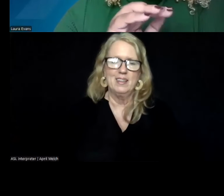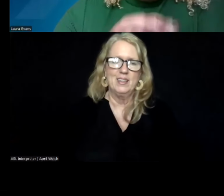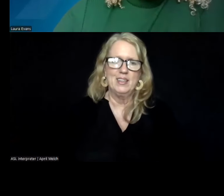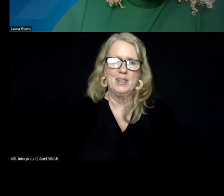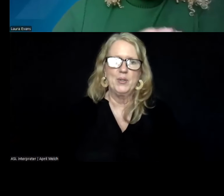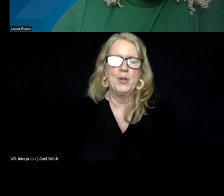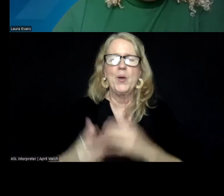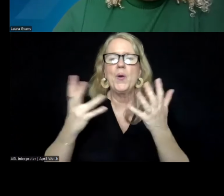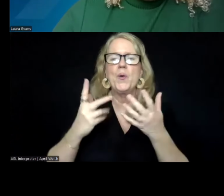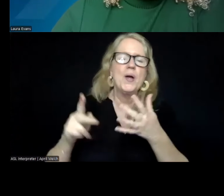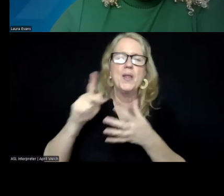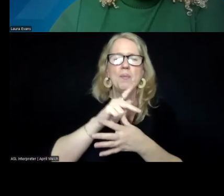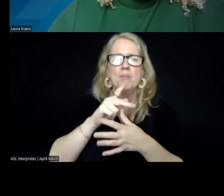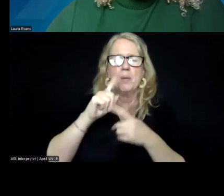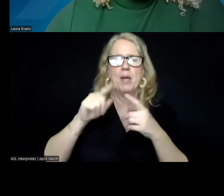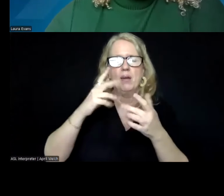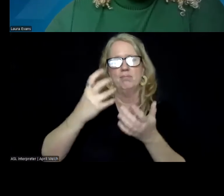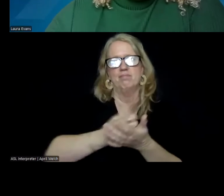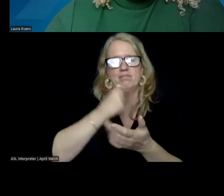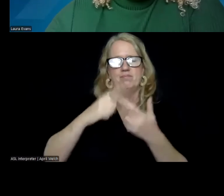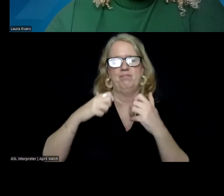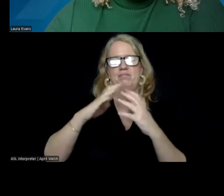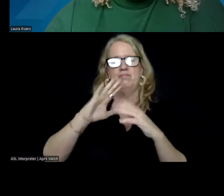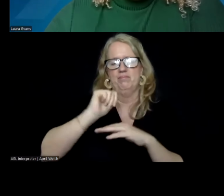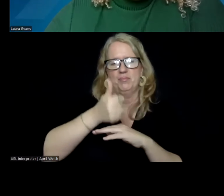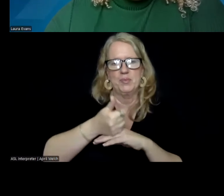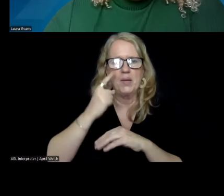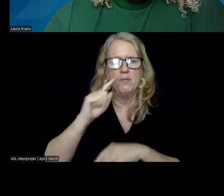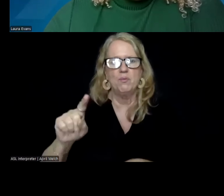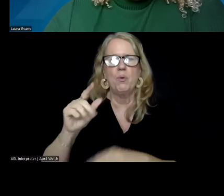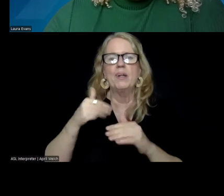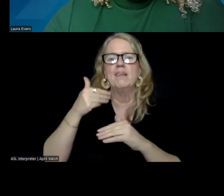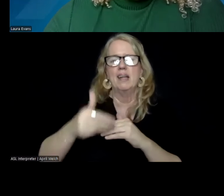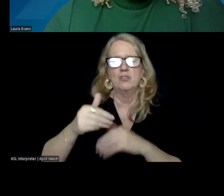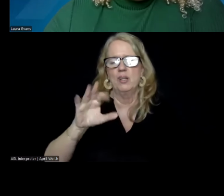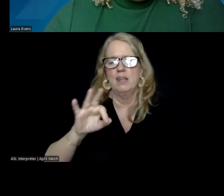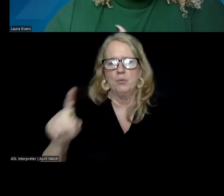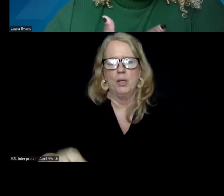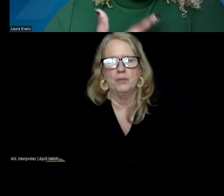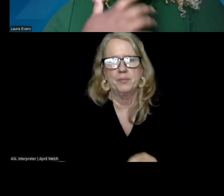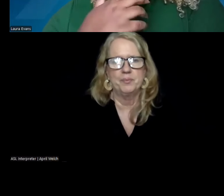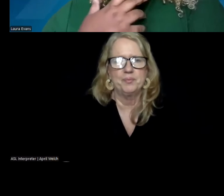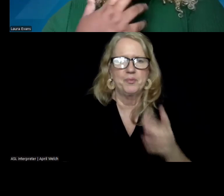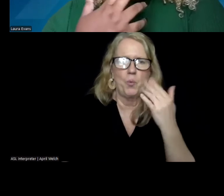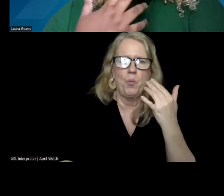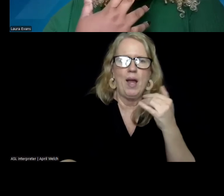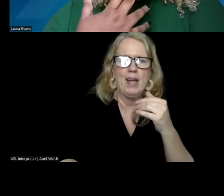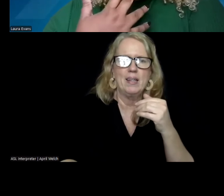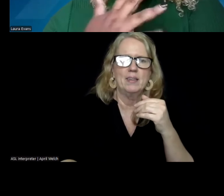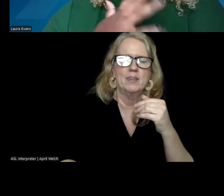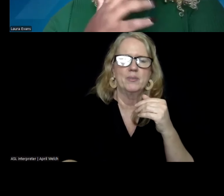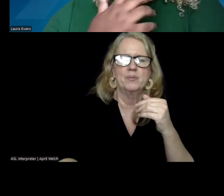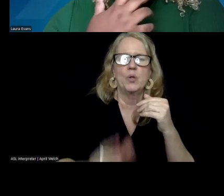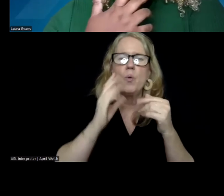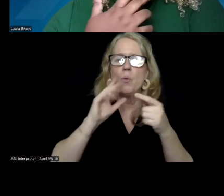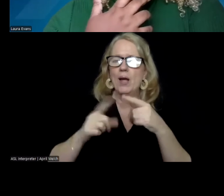what is the primary advantage of implementing Next Gen 911? So why is 911 upgrading their